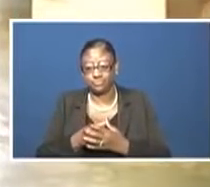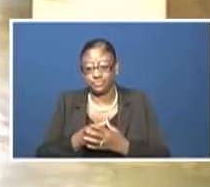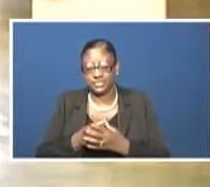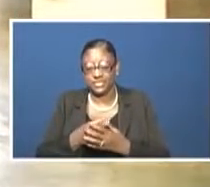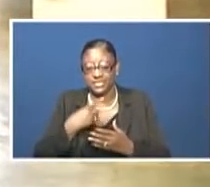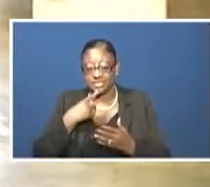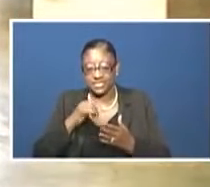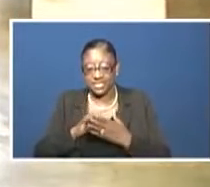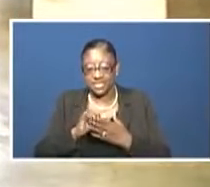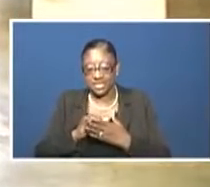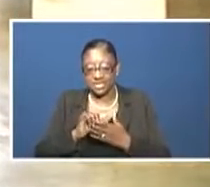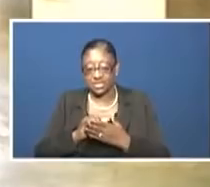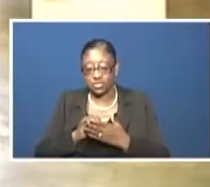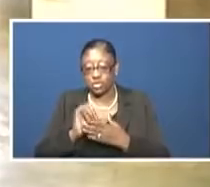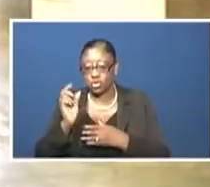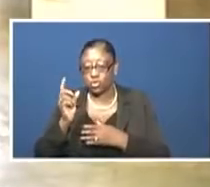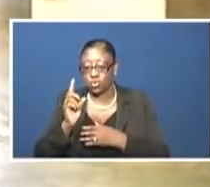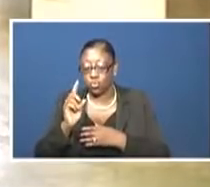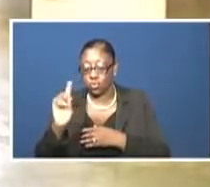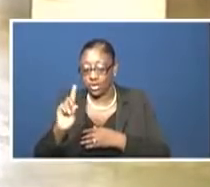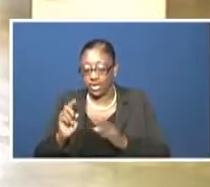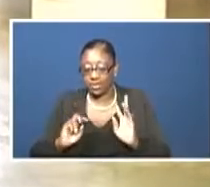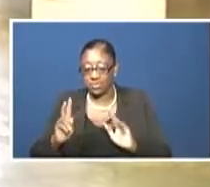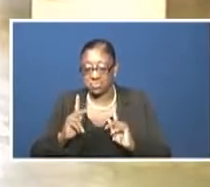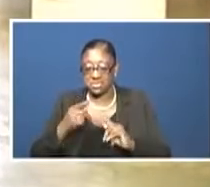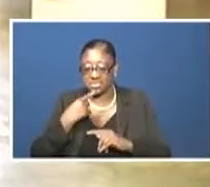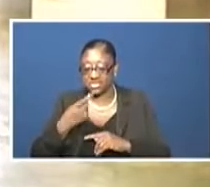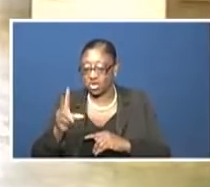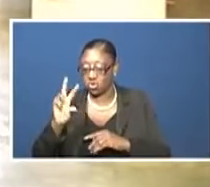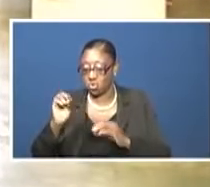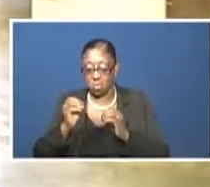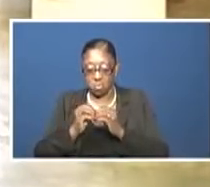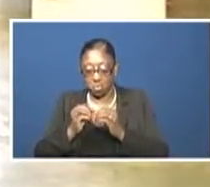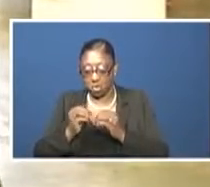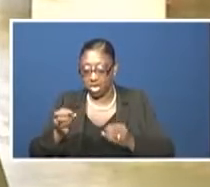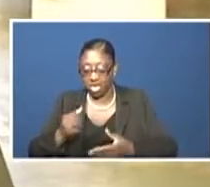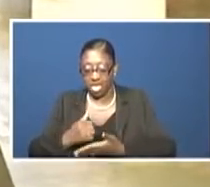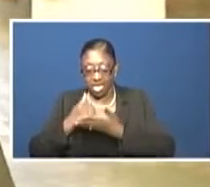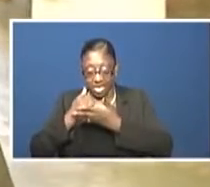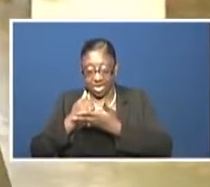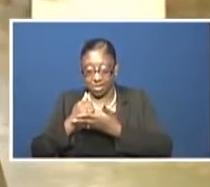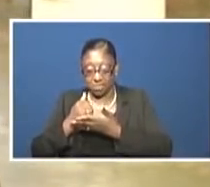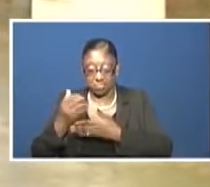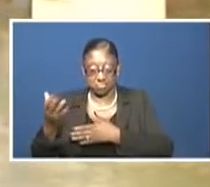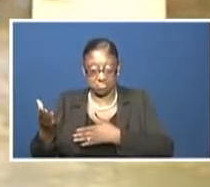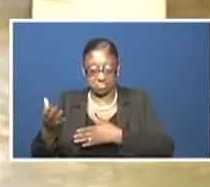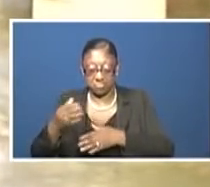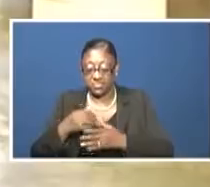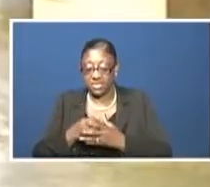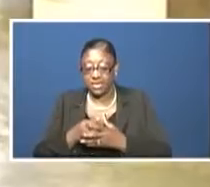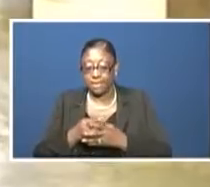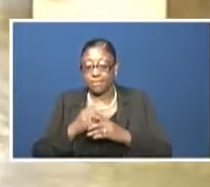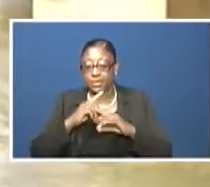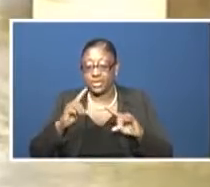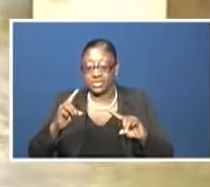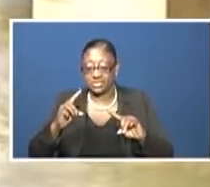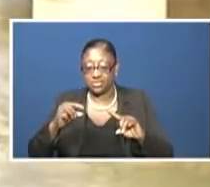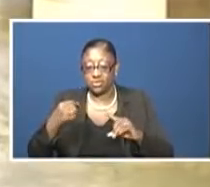terminate water supply on some of our family islands, we're not there. But we